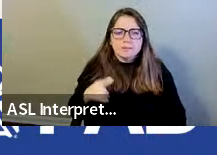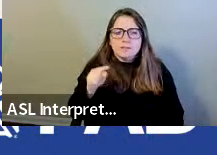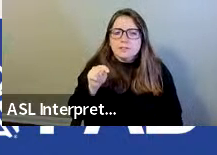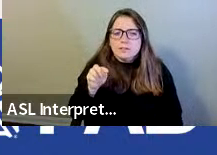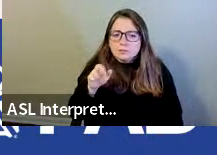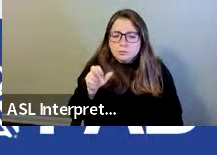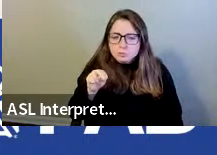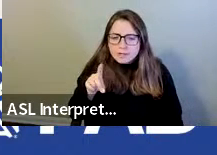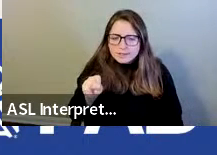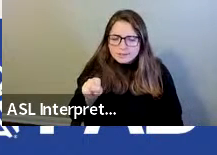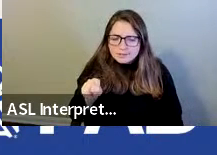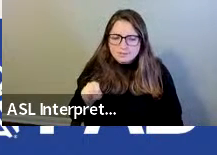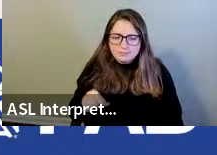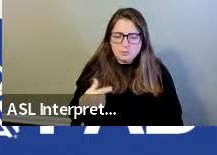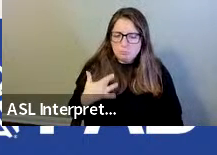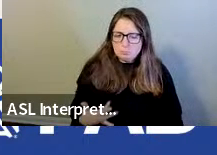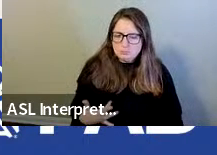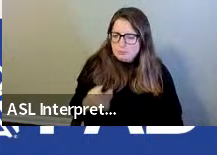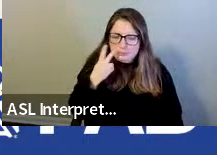trends? What are we seeing here?